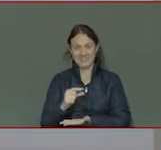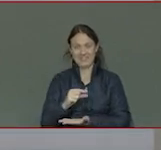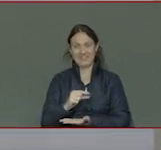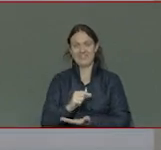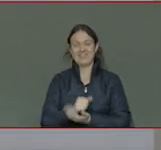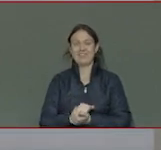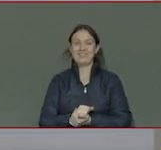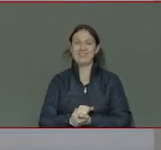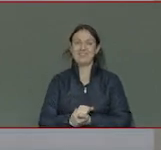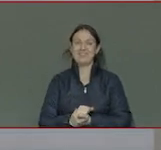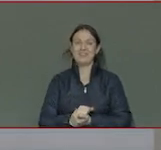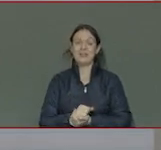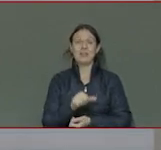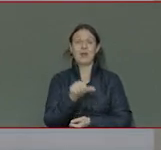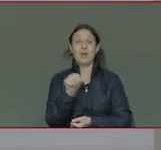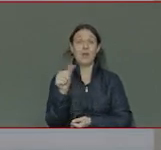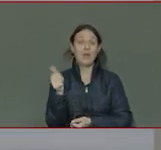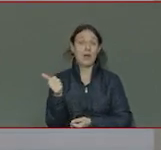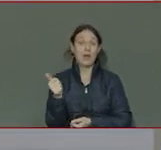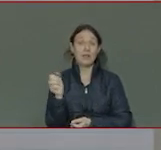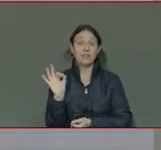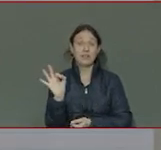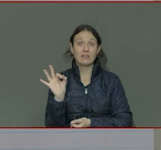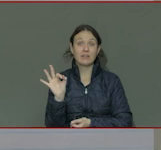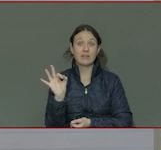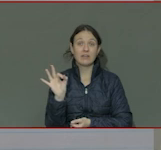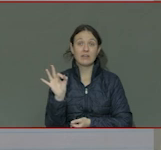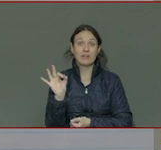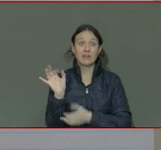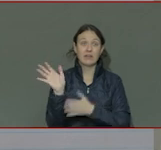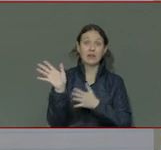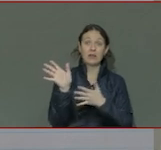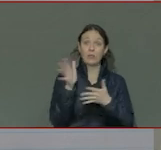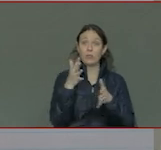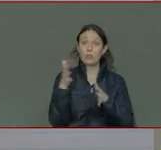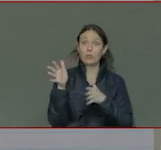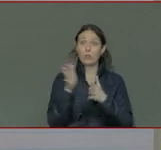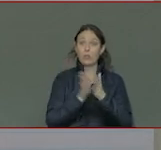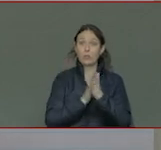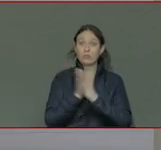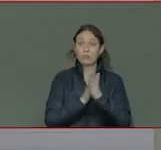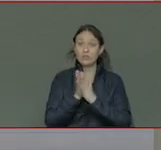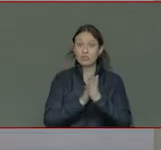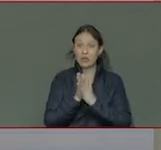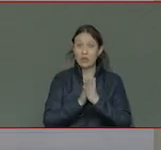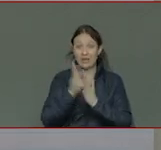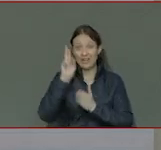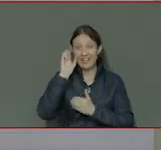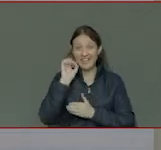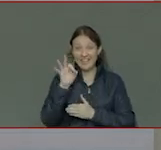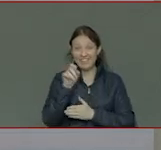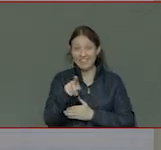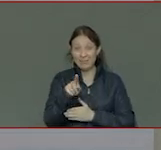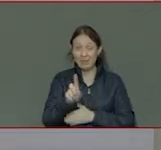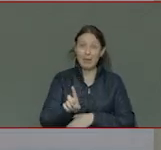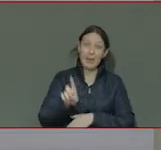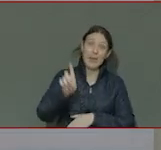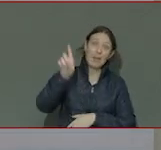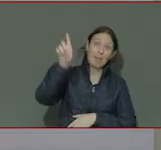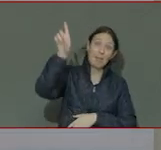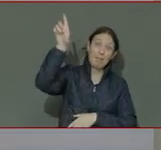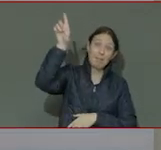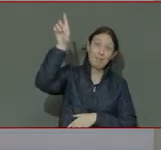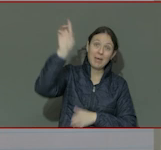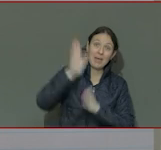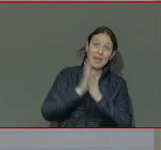Okay, now the other one, air friction cannot be ignored. If it goes up, what direction is